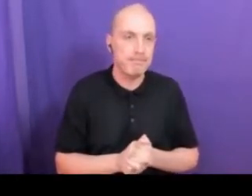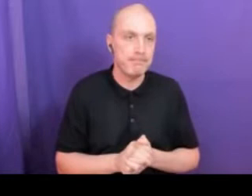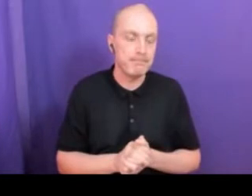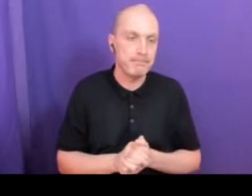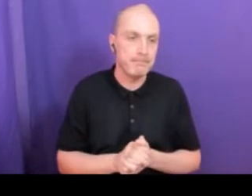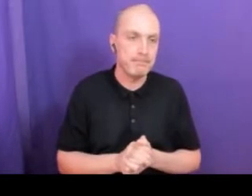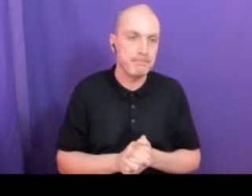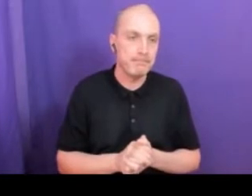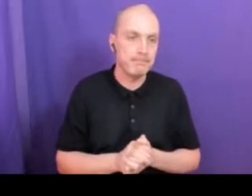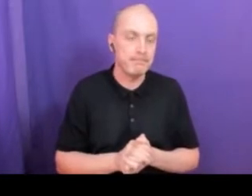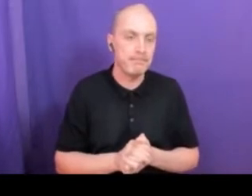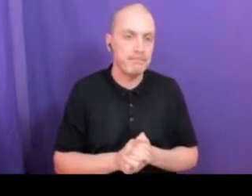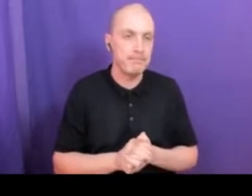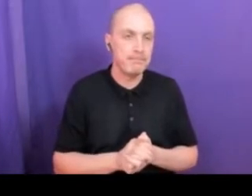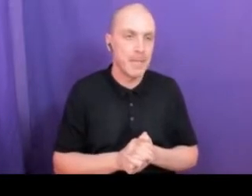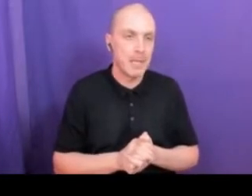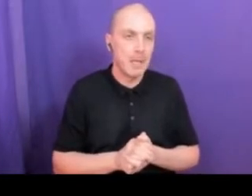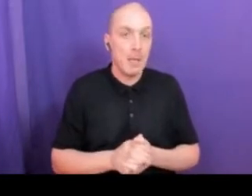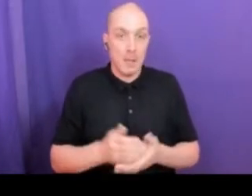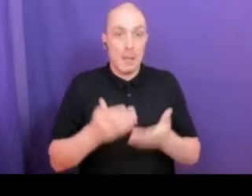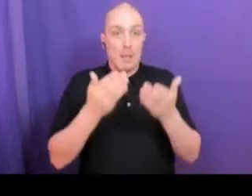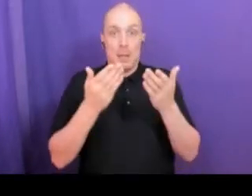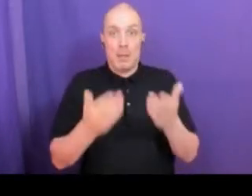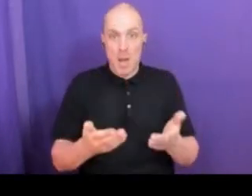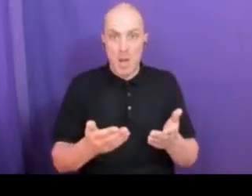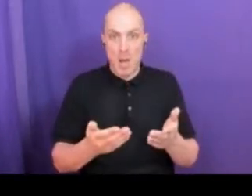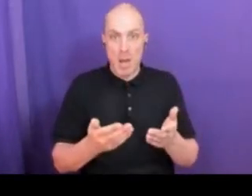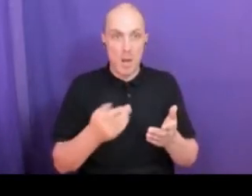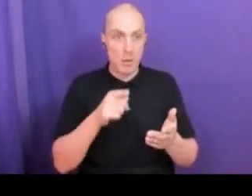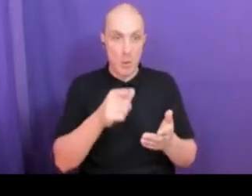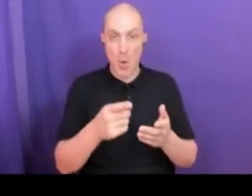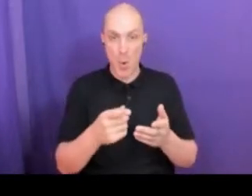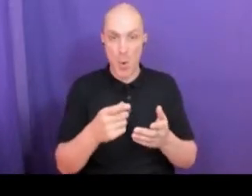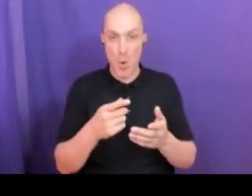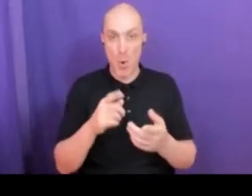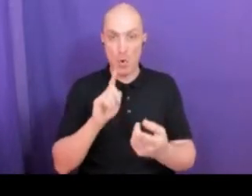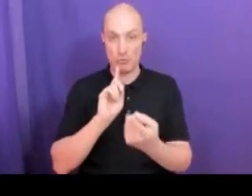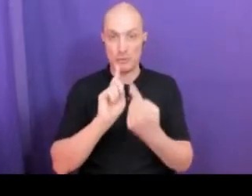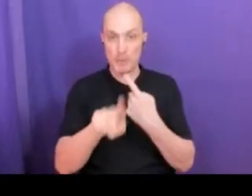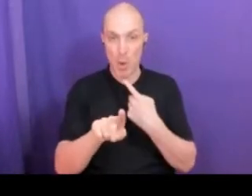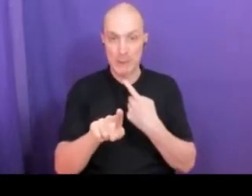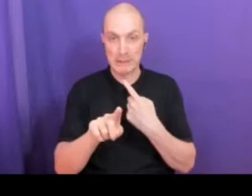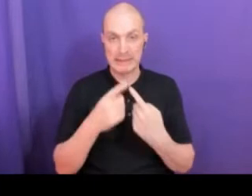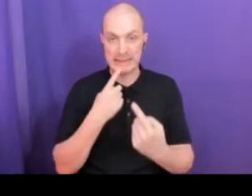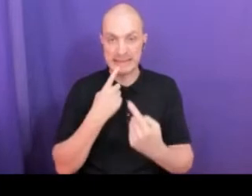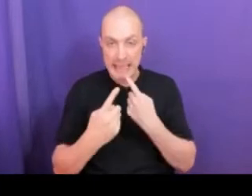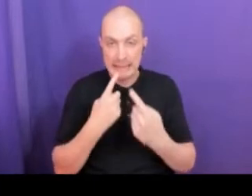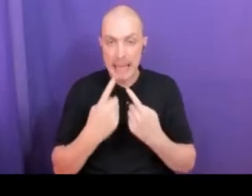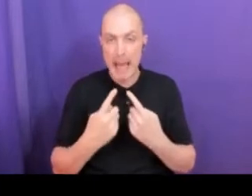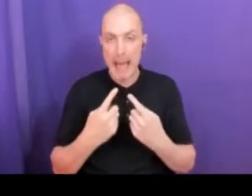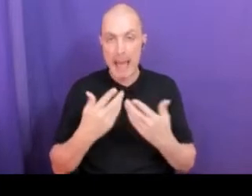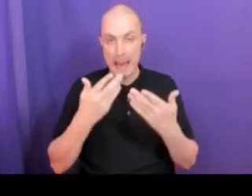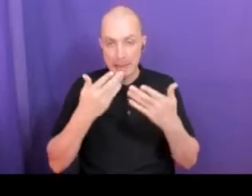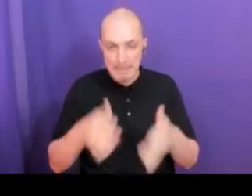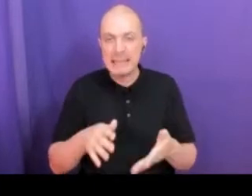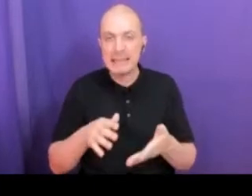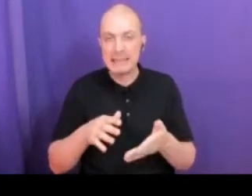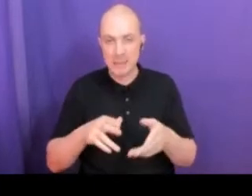So I've given you the response rates, told you a bit about the nerdy data cleaning and kind of the behind the scenes processes that